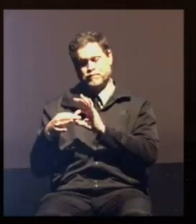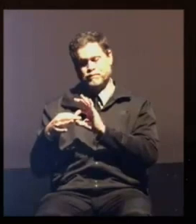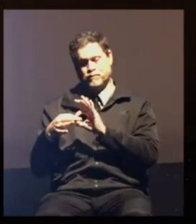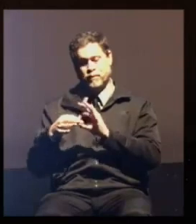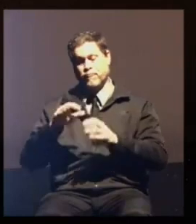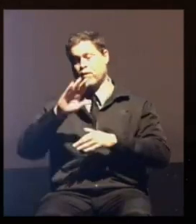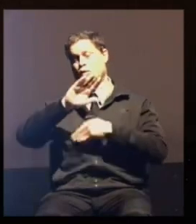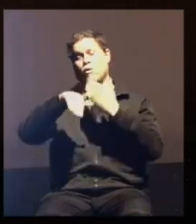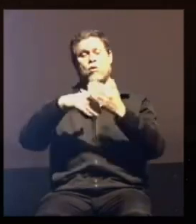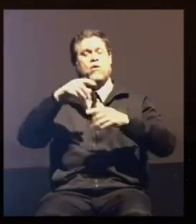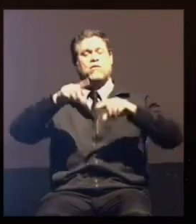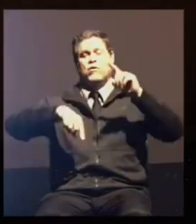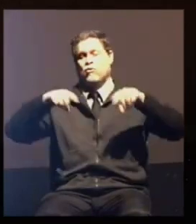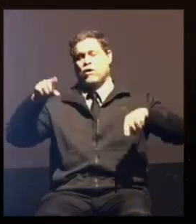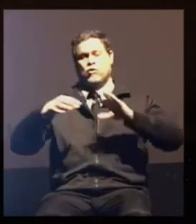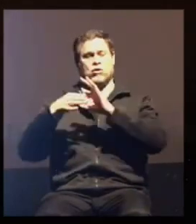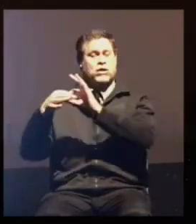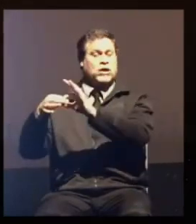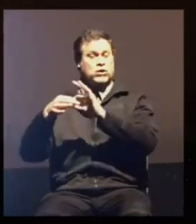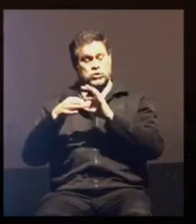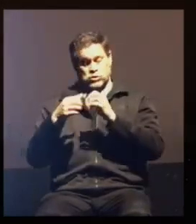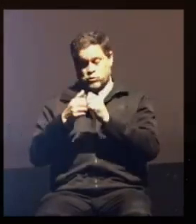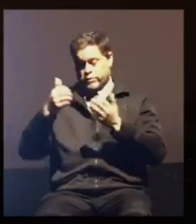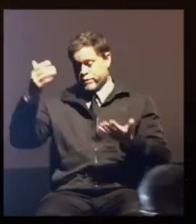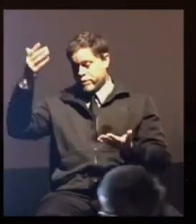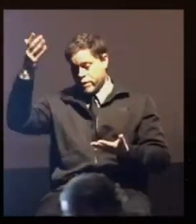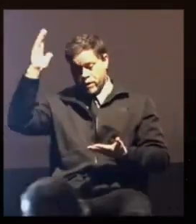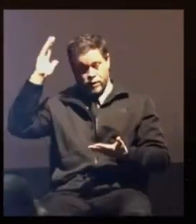All varieties of relationships with God,